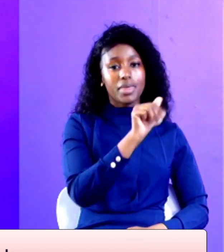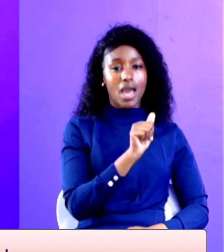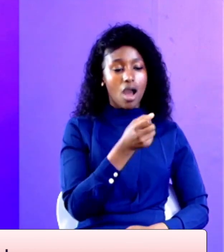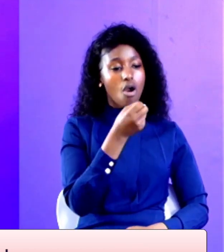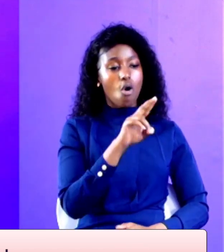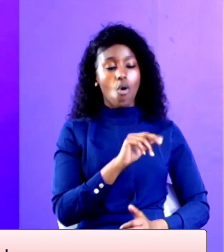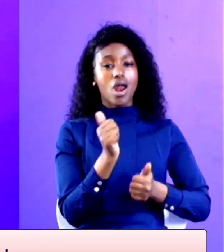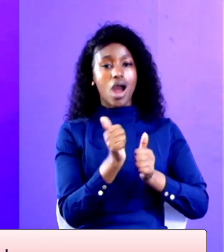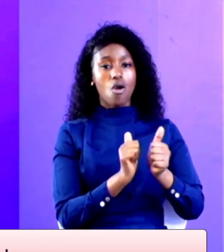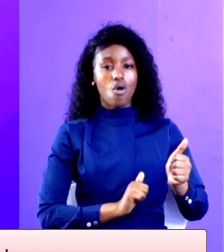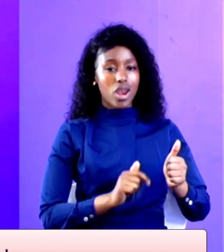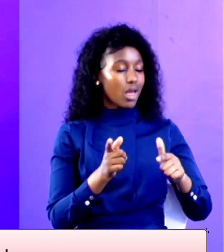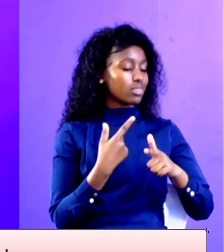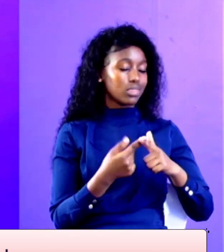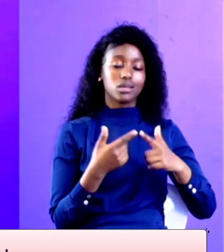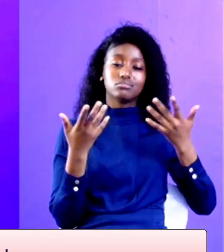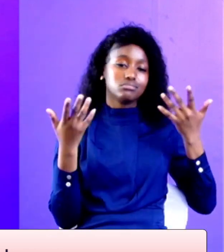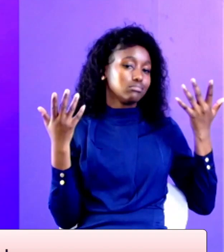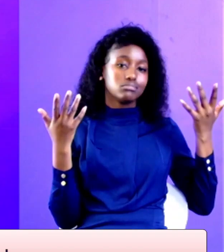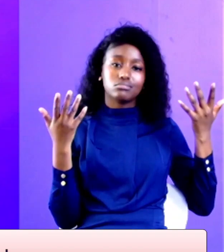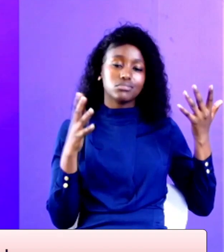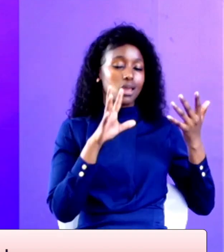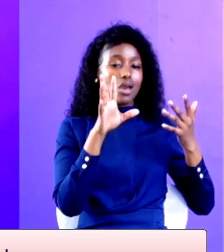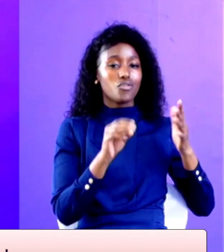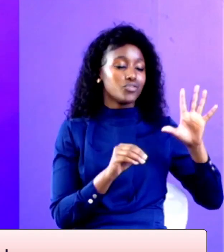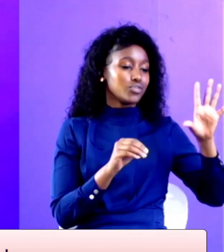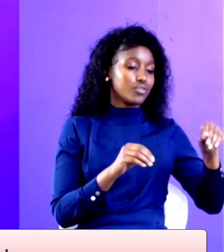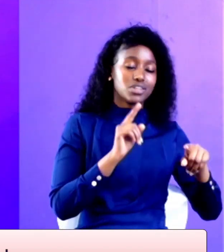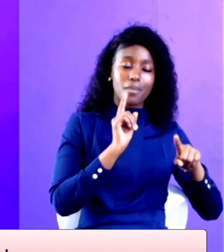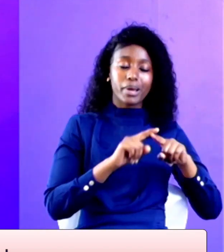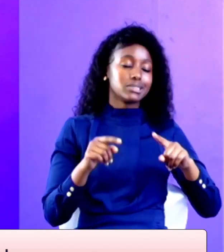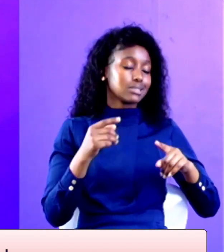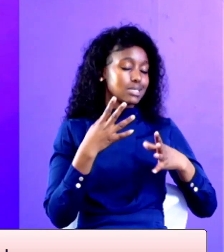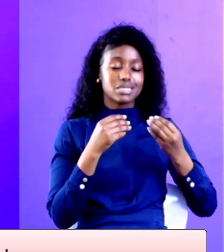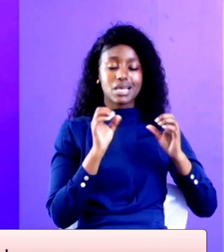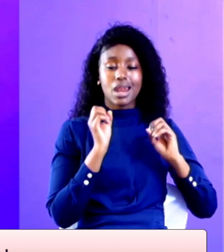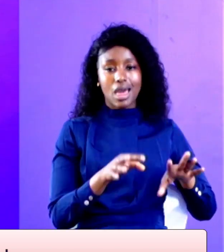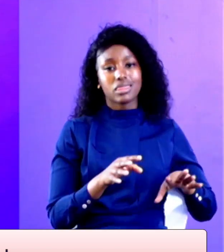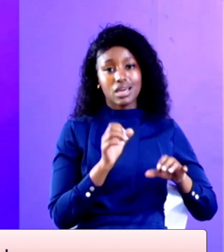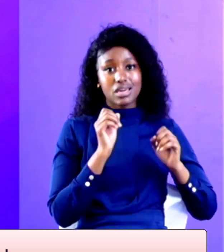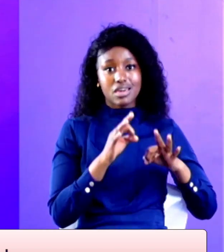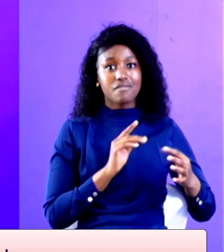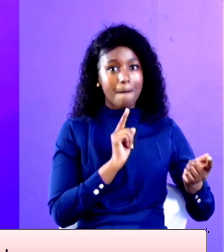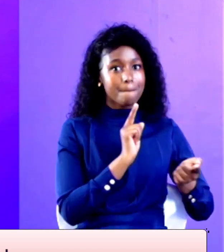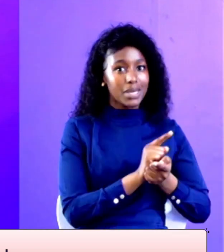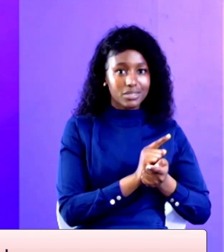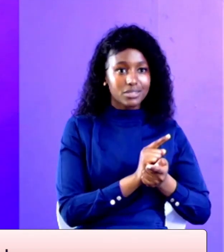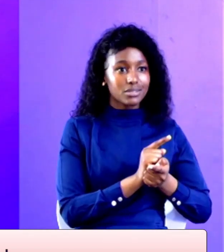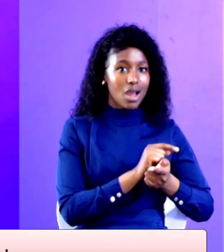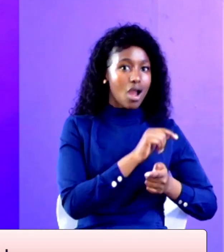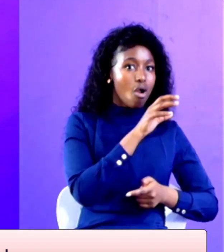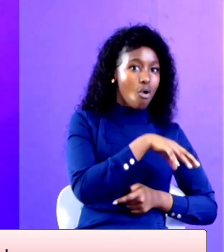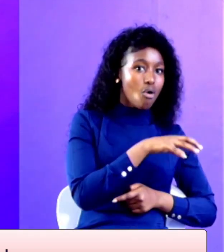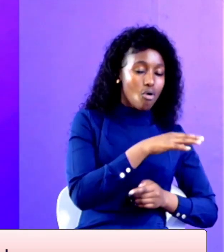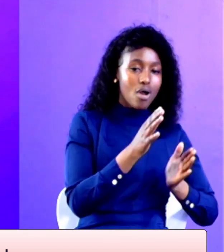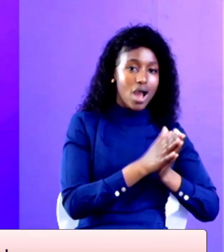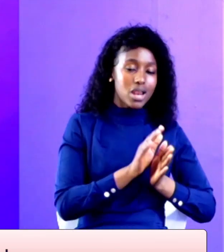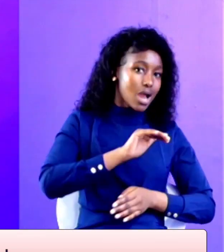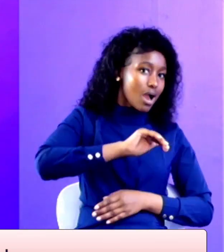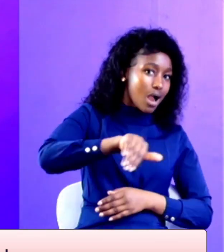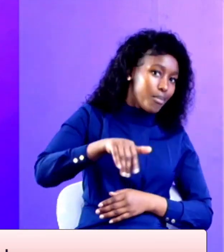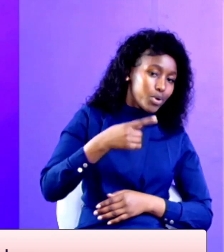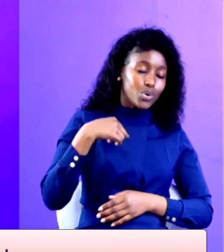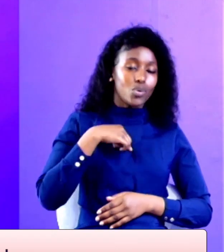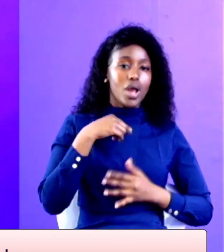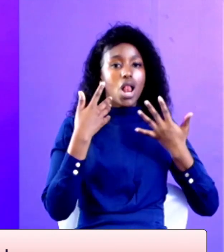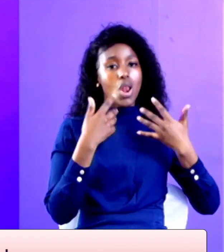Angola, then we can say it is a 50-50. But these 2 first games, lost. The best we